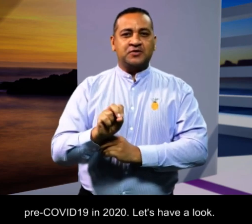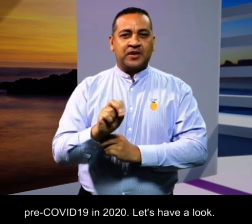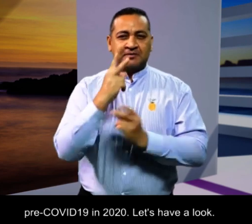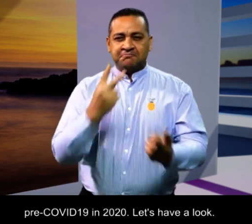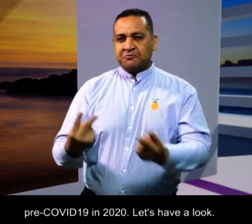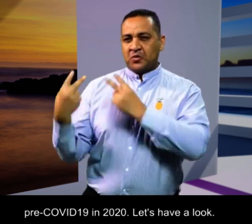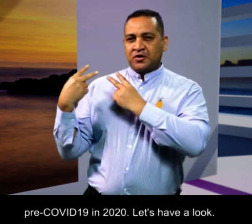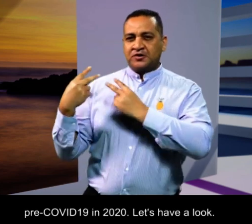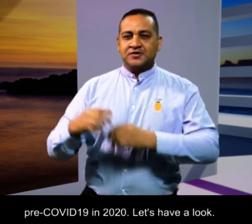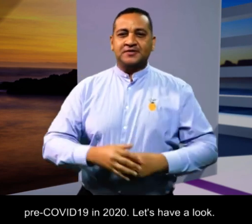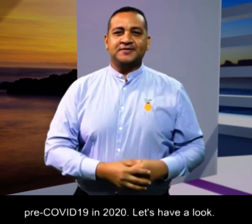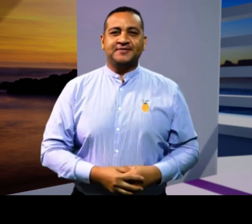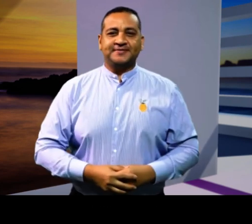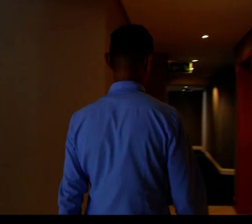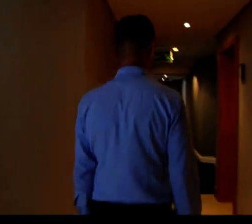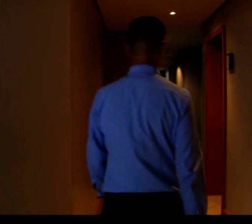Let's have a look.